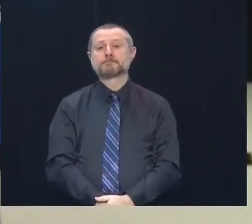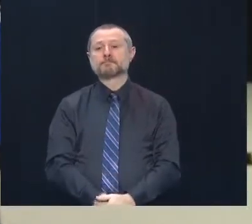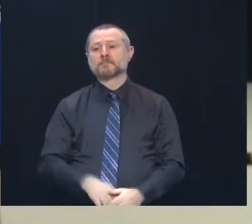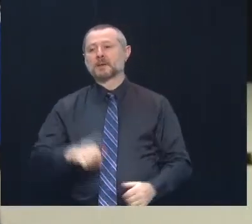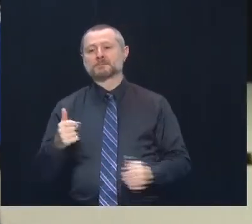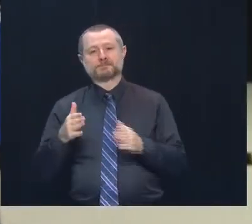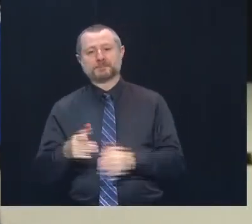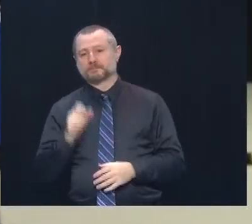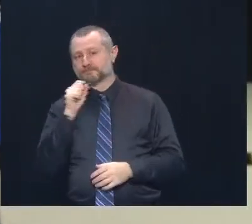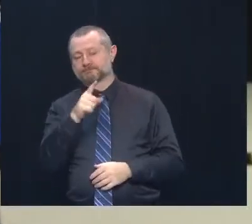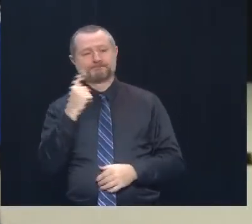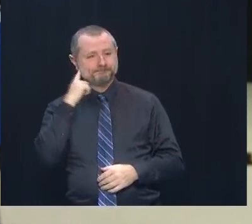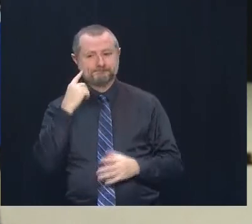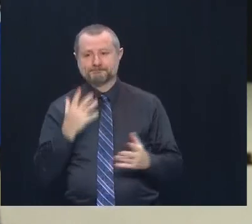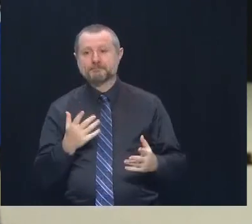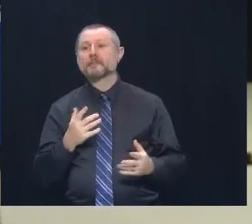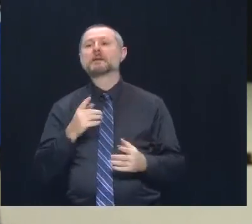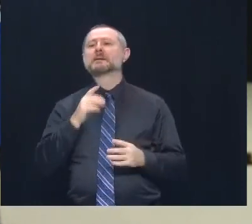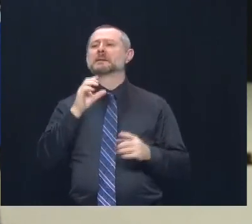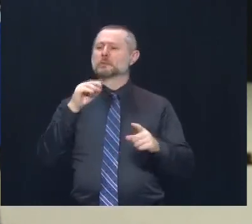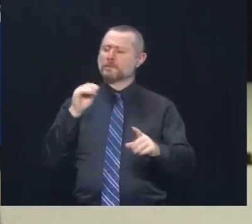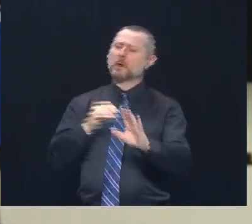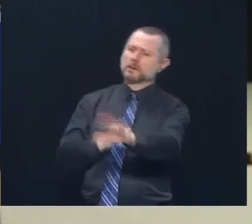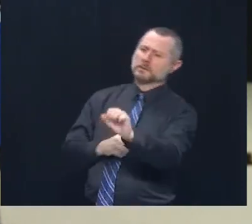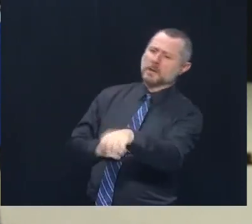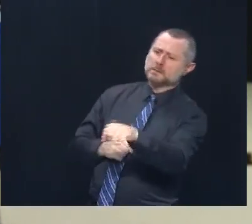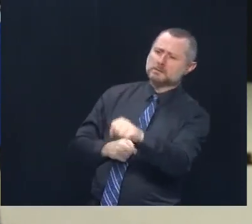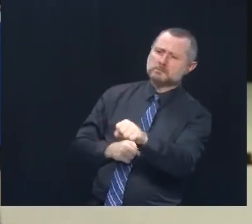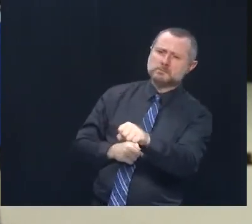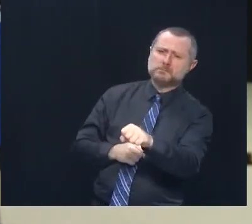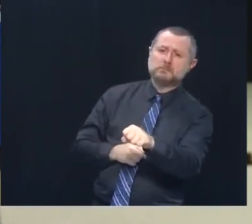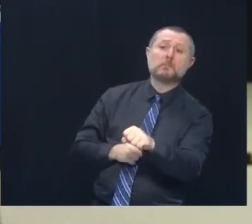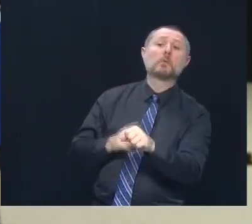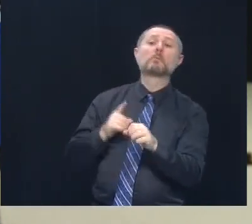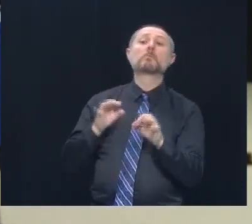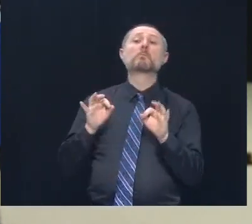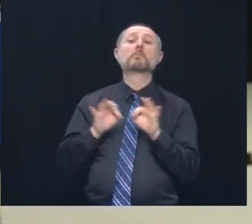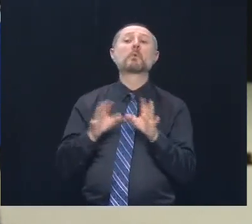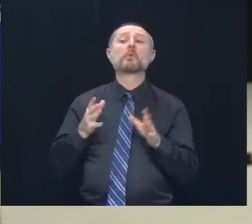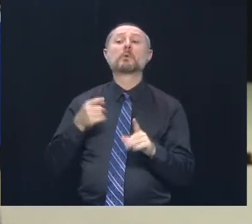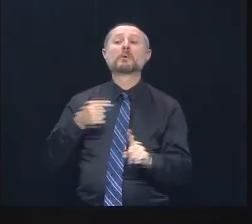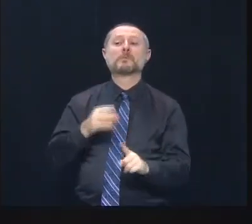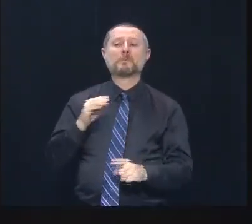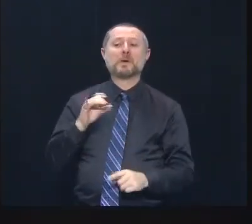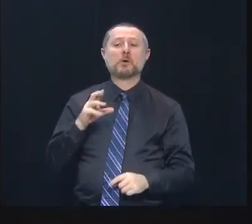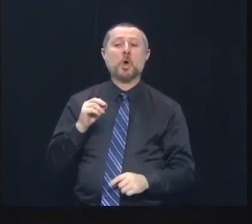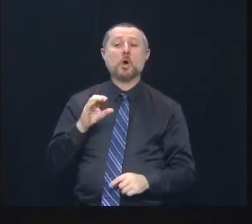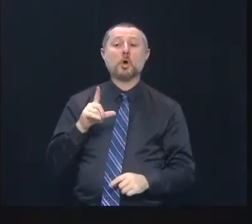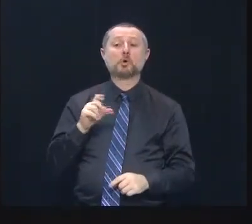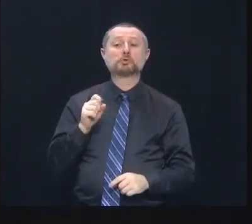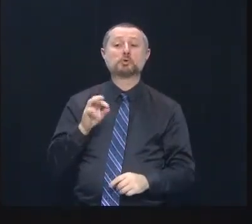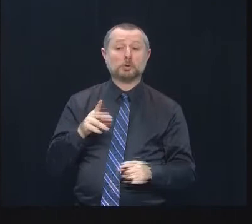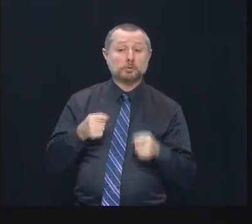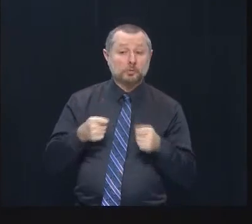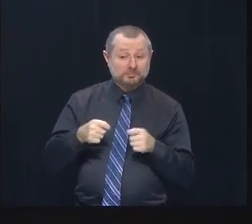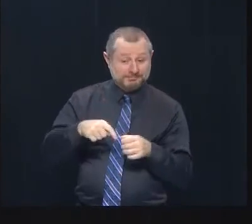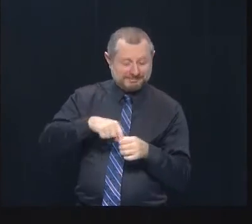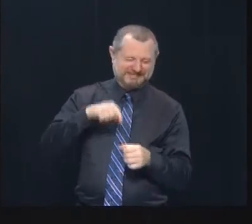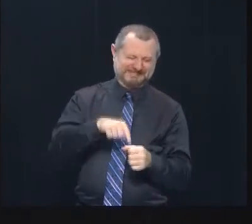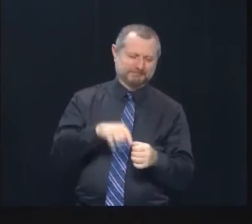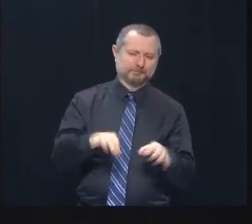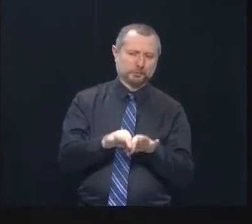Of course, yeah, sure, they will. But the main point of the microcluster zone is this. Number one,